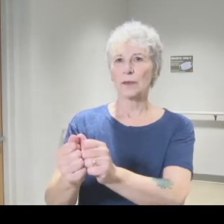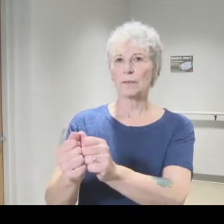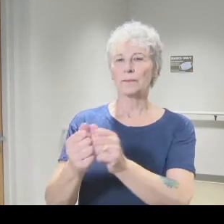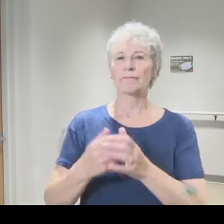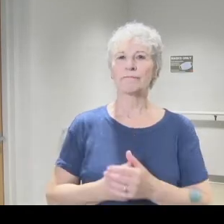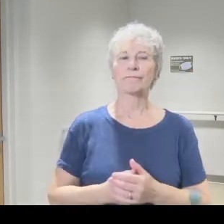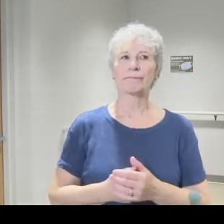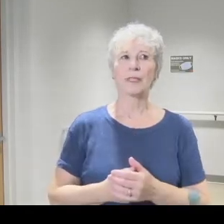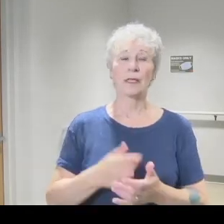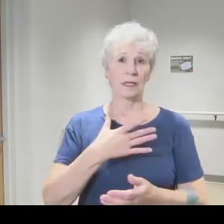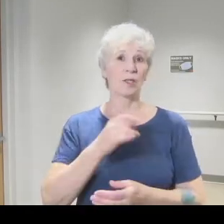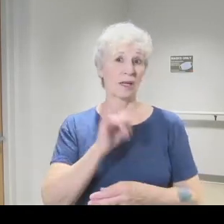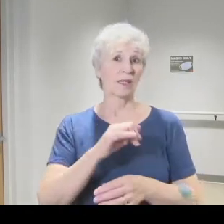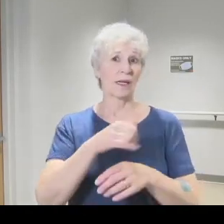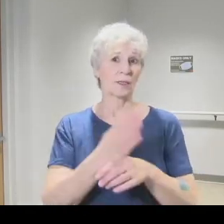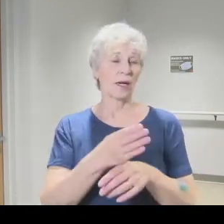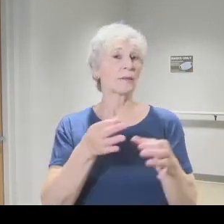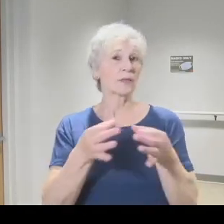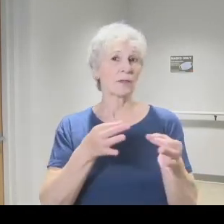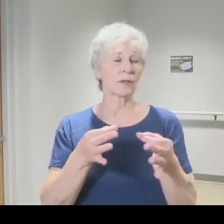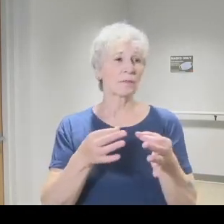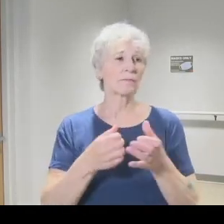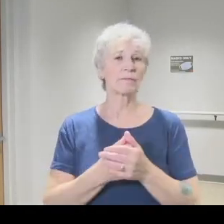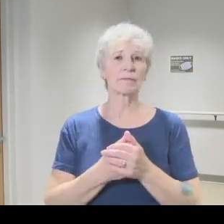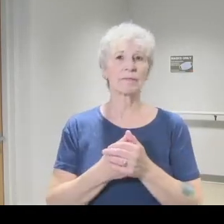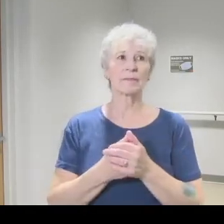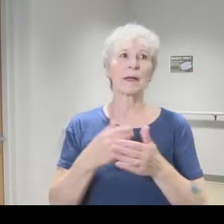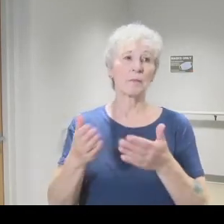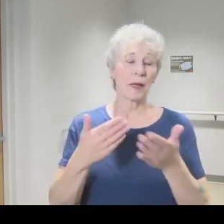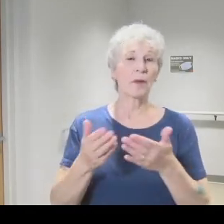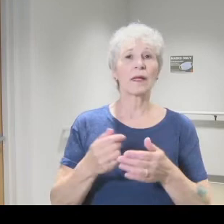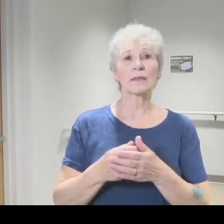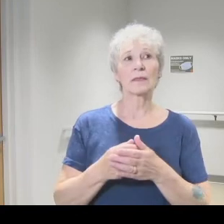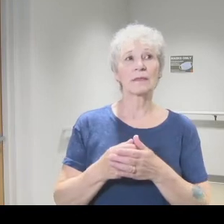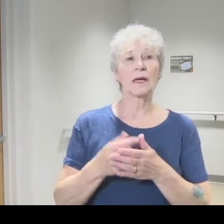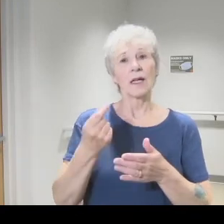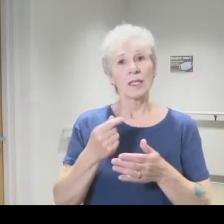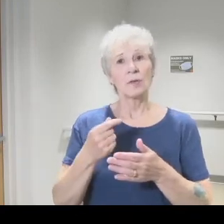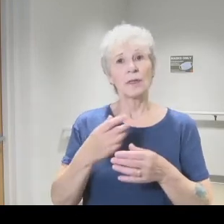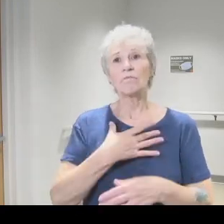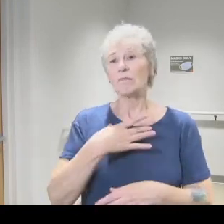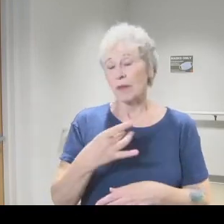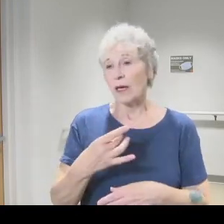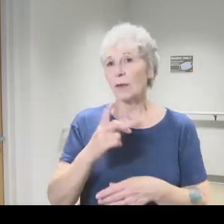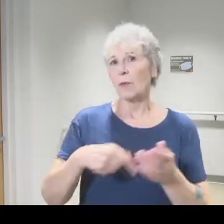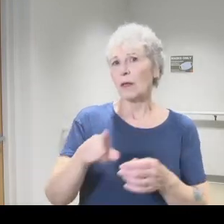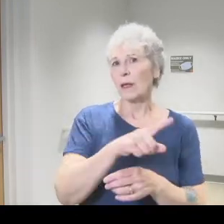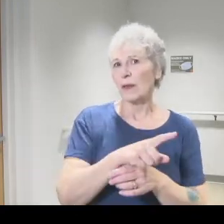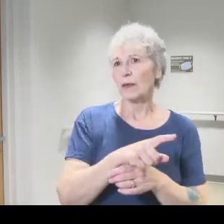How'd you like to have a job description like that? And maybe that is somewhat Jeremy and Kayla's job description. They haven't met their